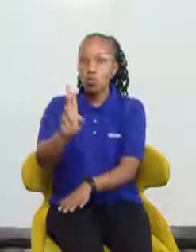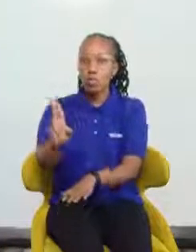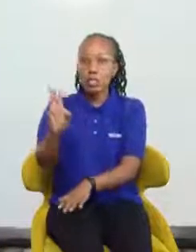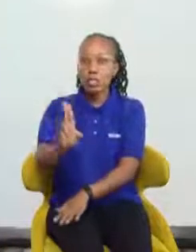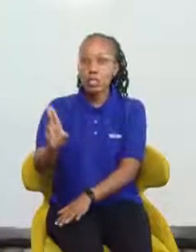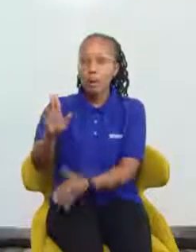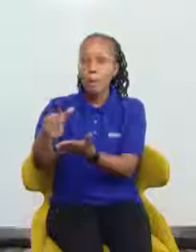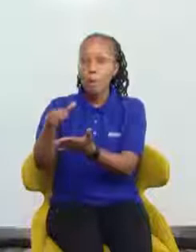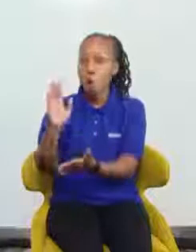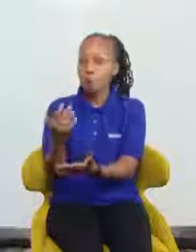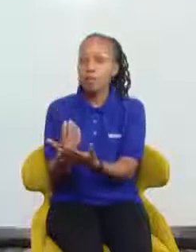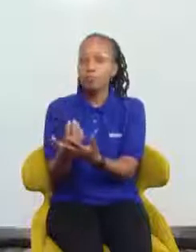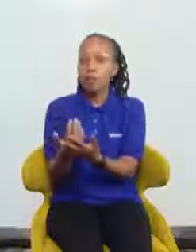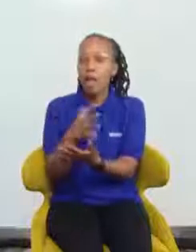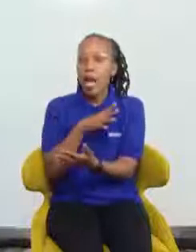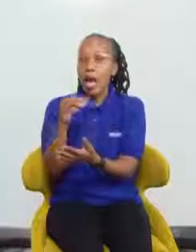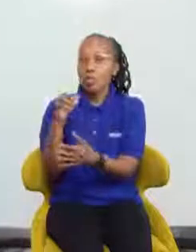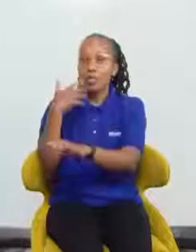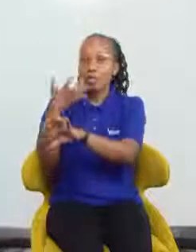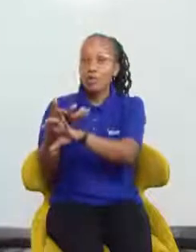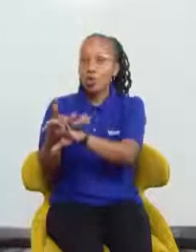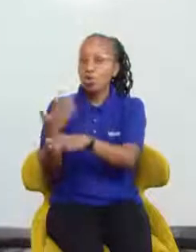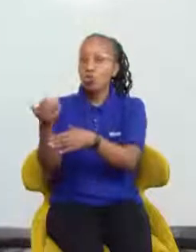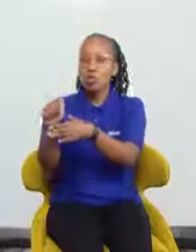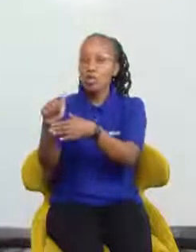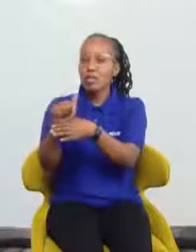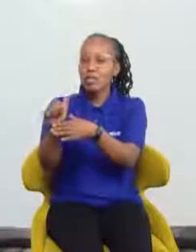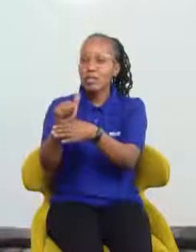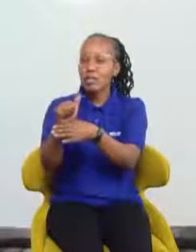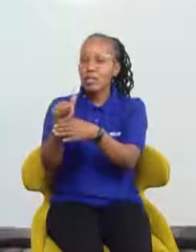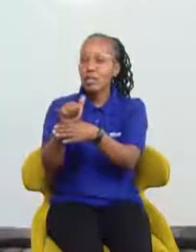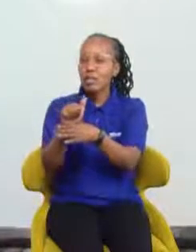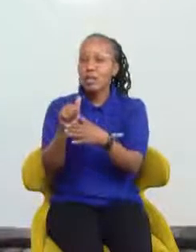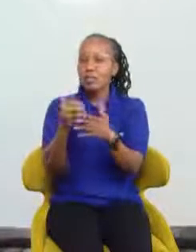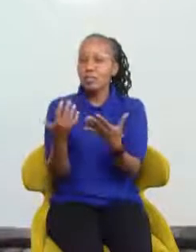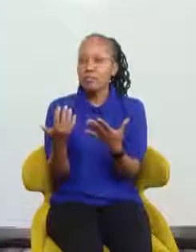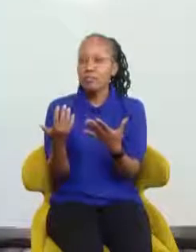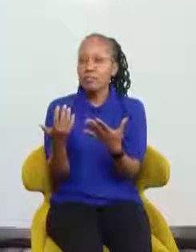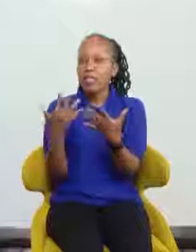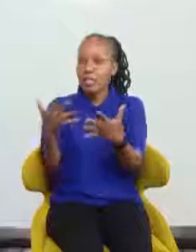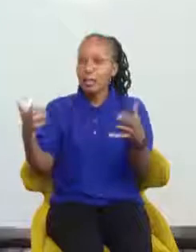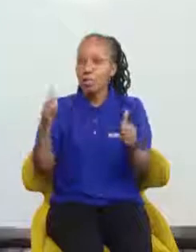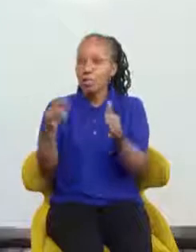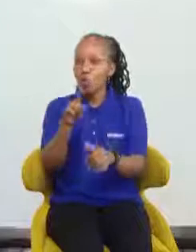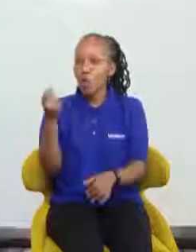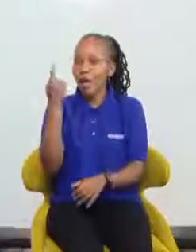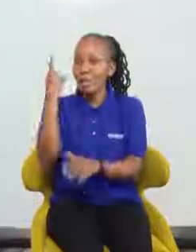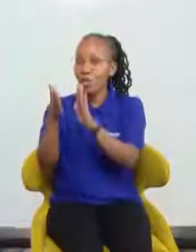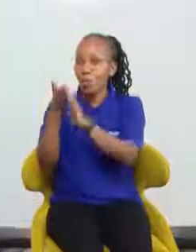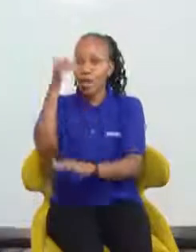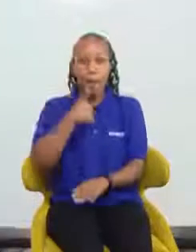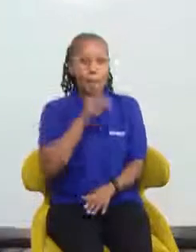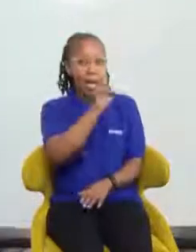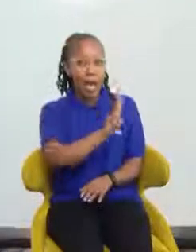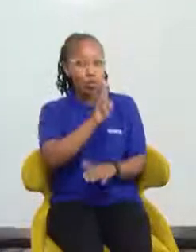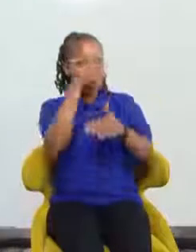use mostly? And was it difficult to get training in those, or did it was something that you picked up pretty quickly? I use